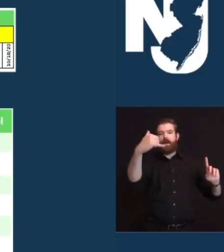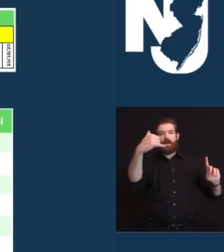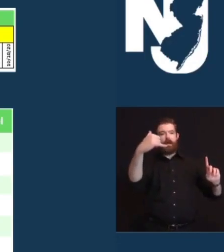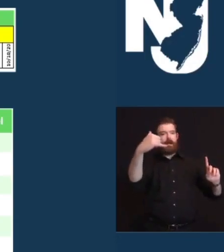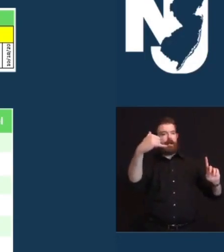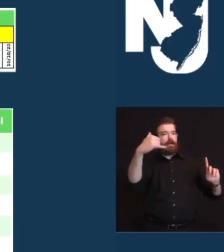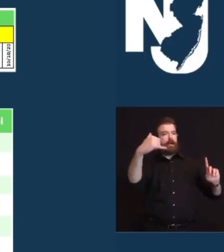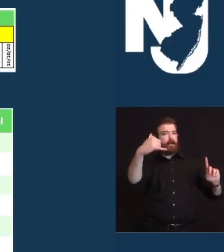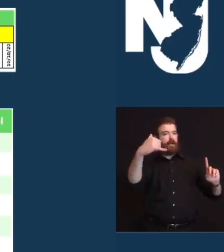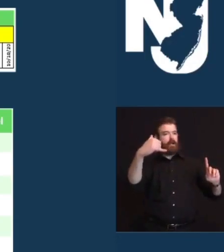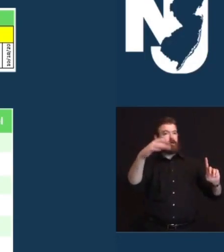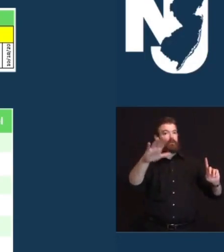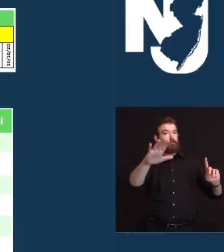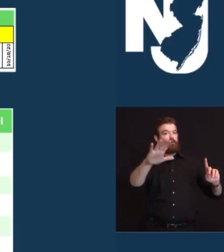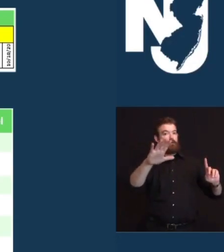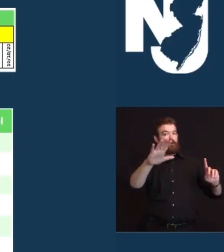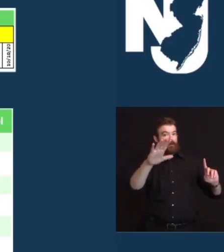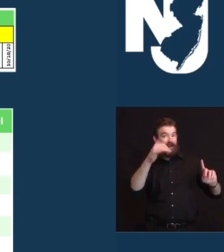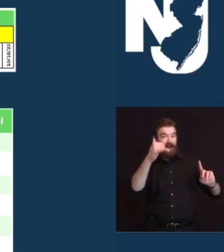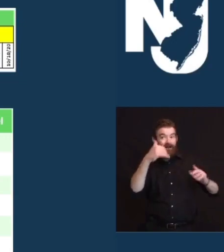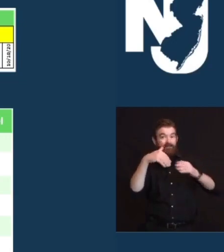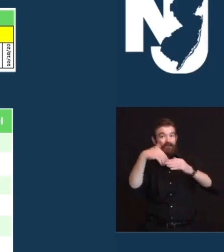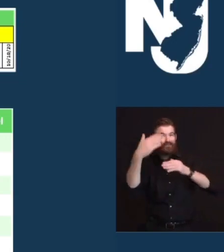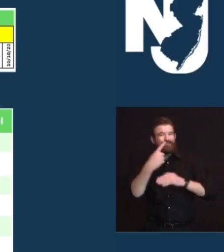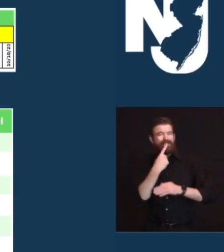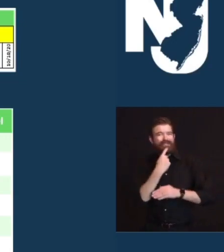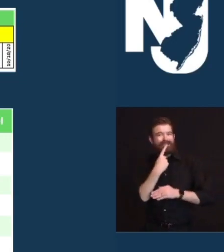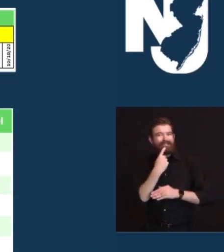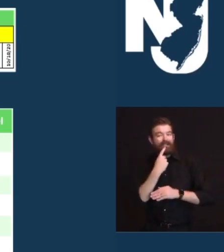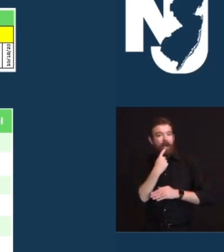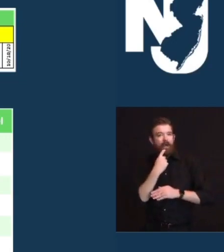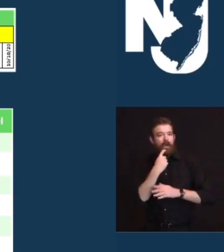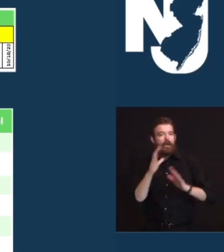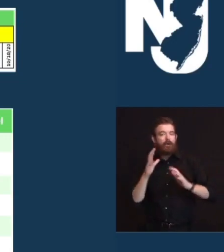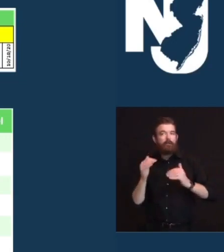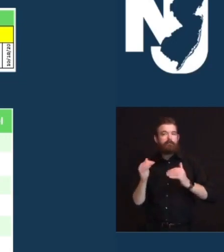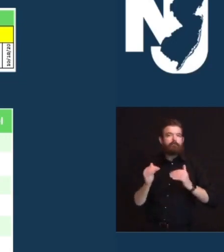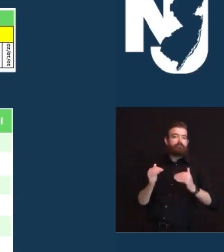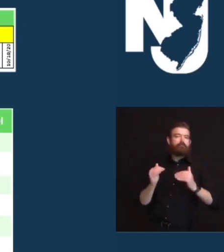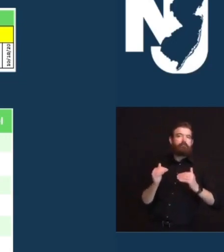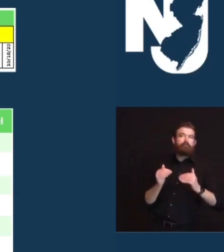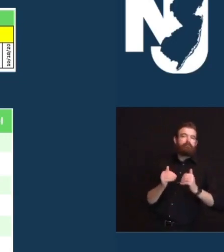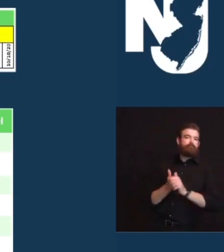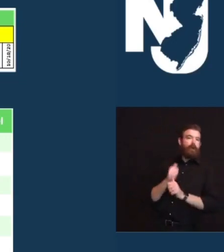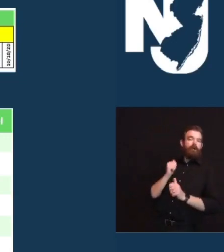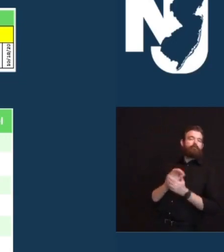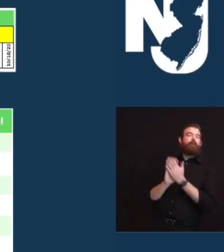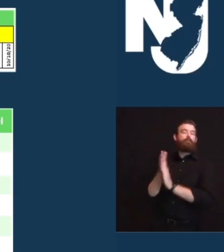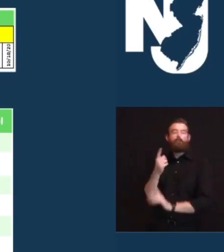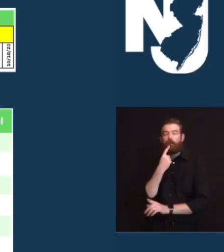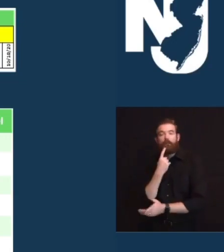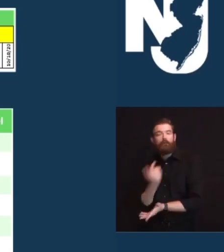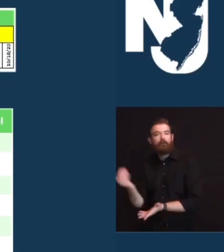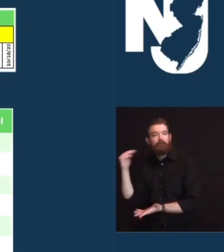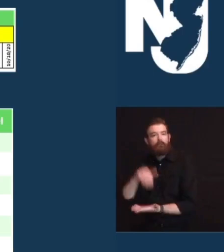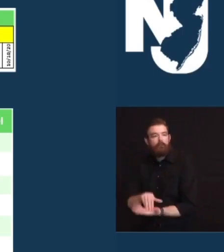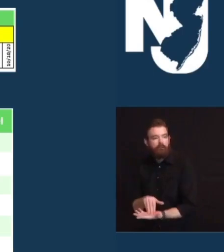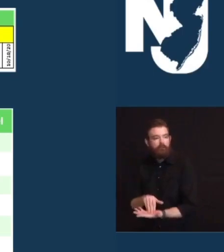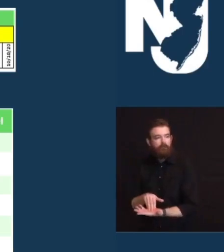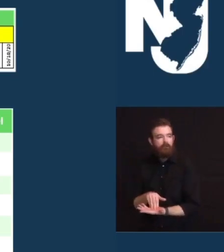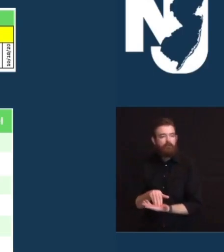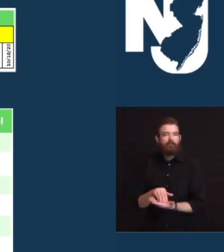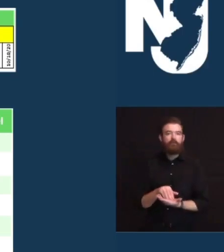that depends on all of you, on personal accountability to take proper precautions to limit the spread.